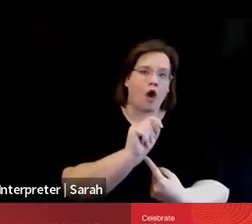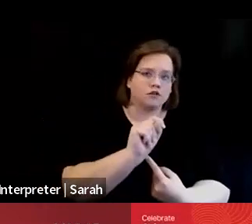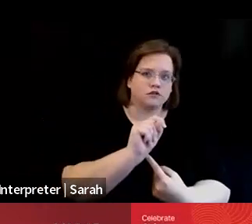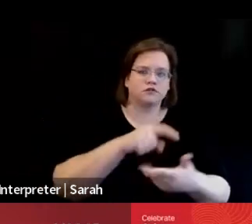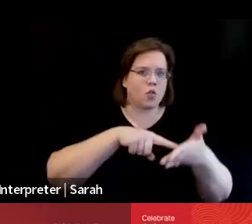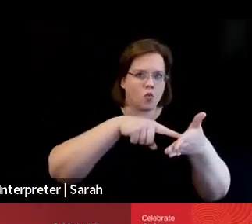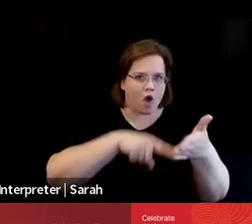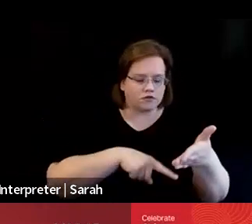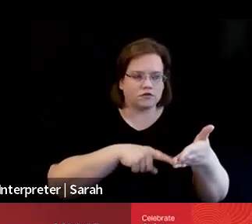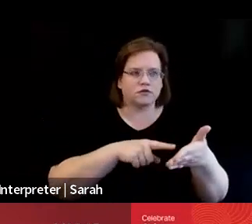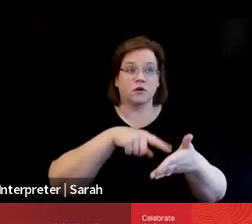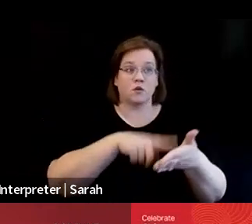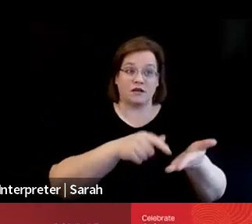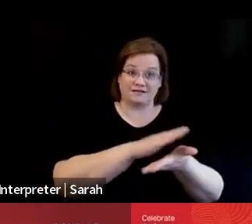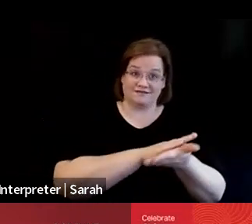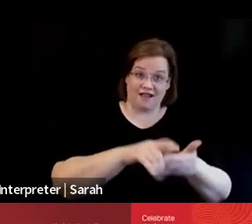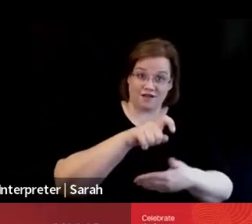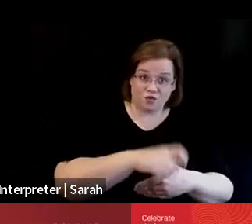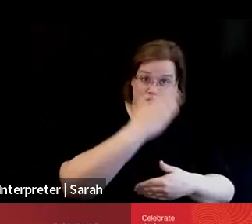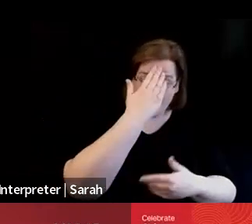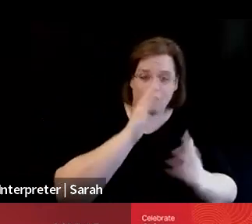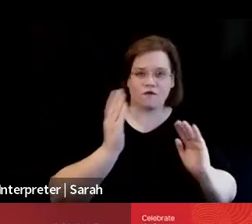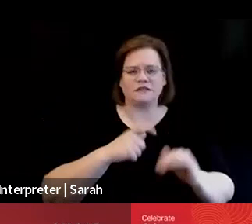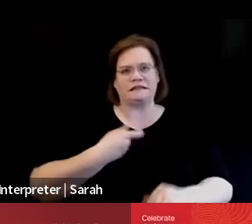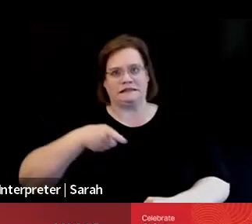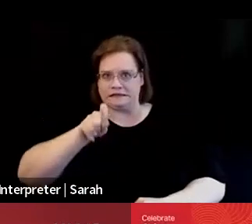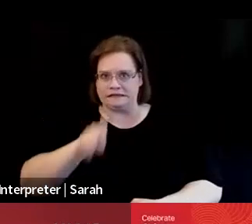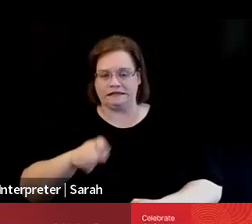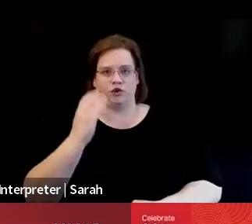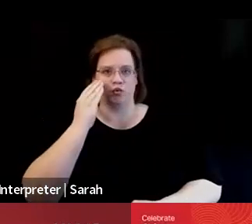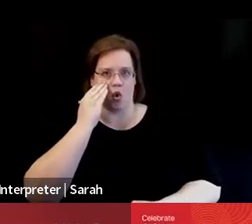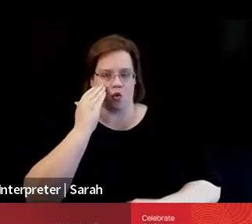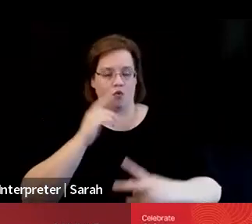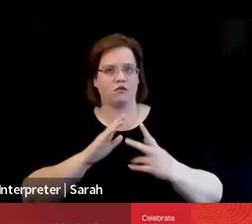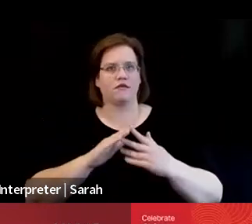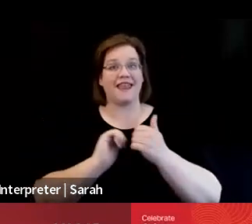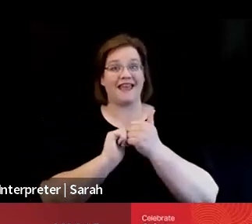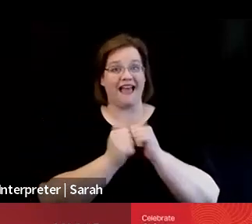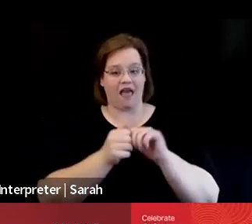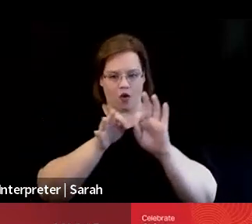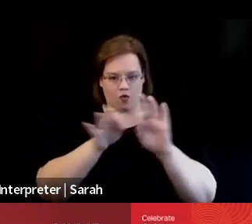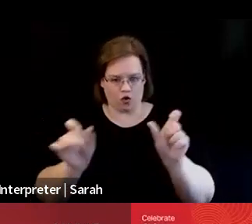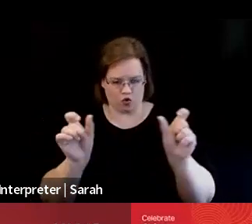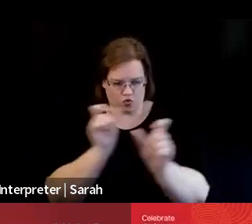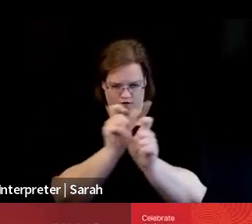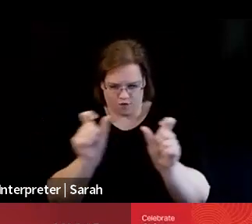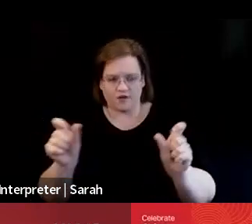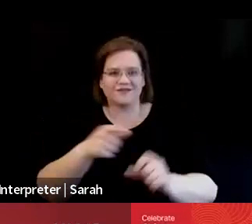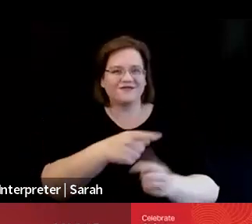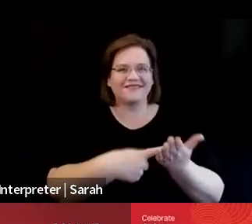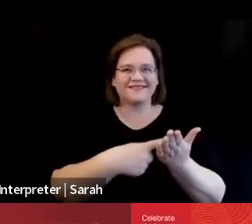our patient? What's nice to know versus need to know? And then from there, it's how do you say it, right? And so we've been talking a lot about